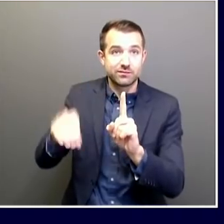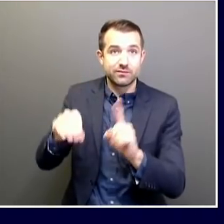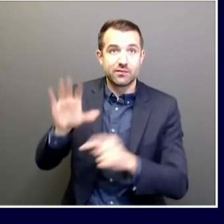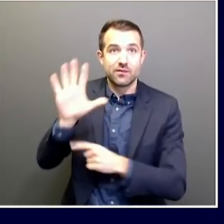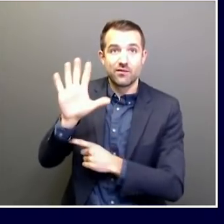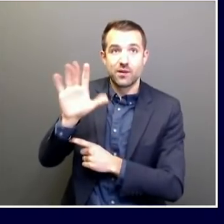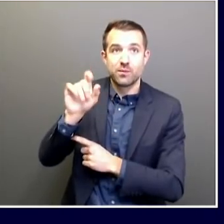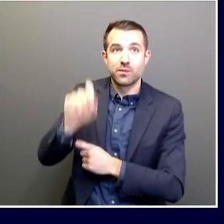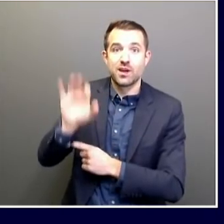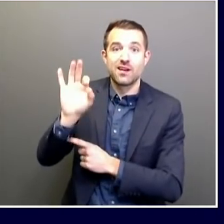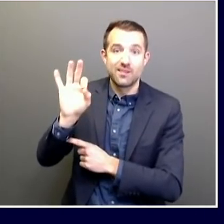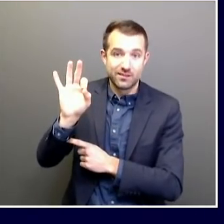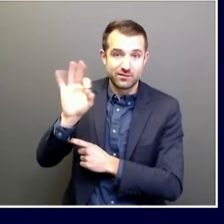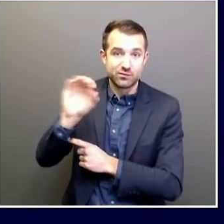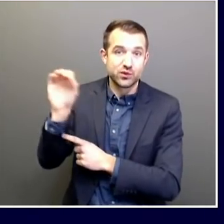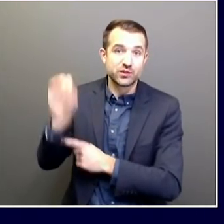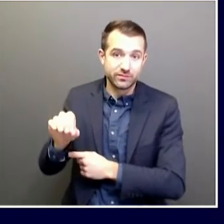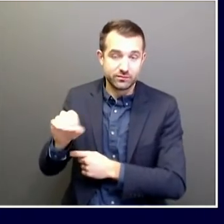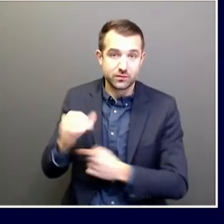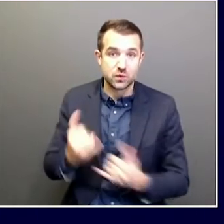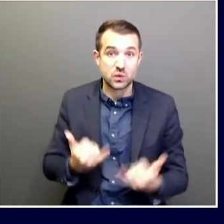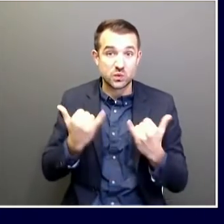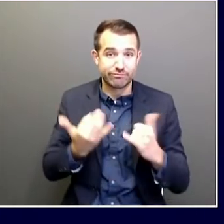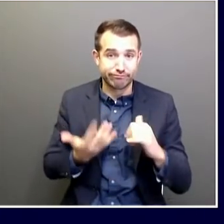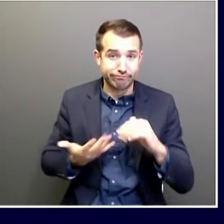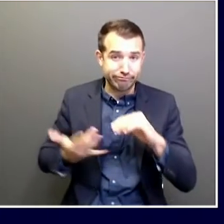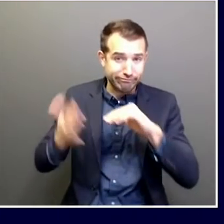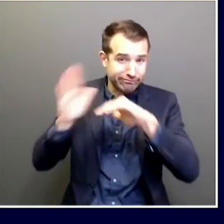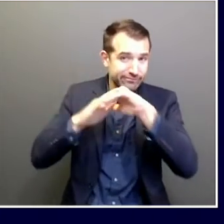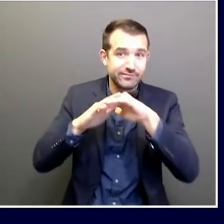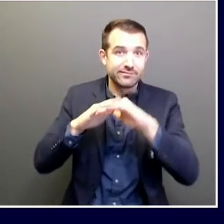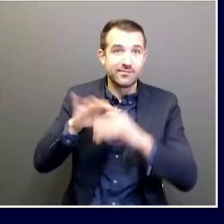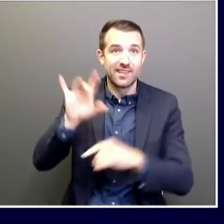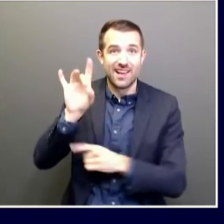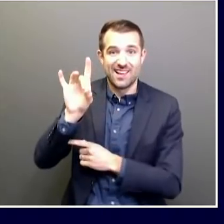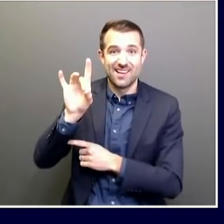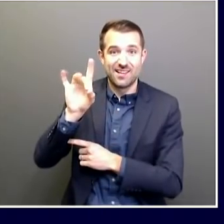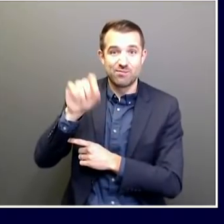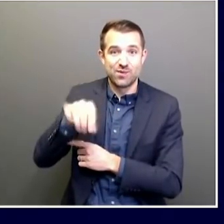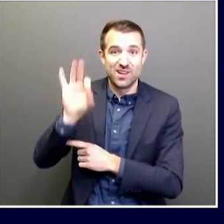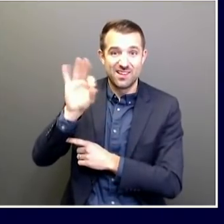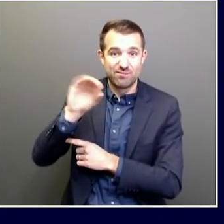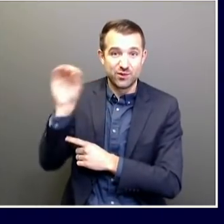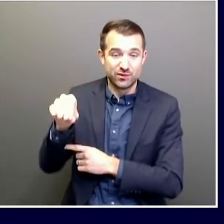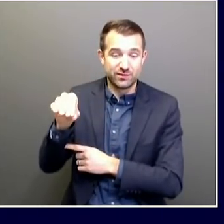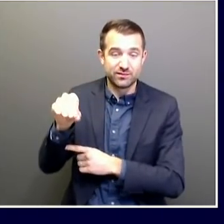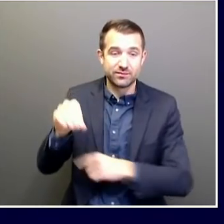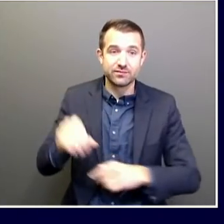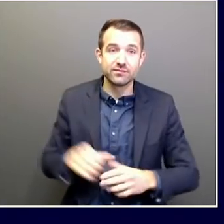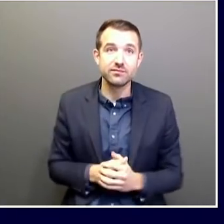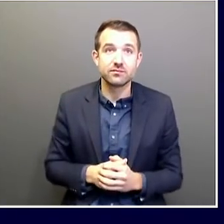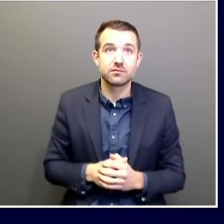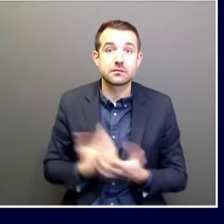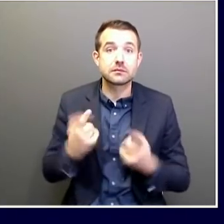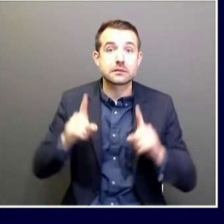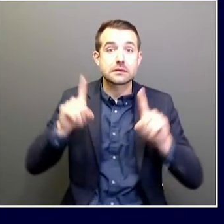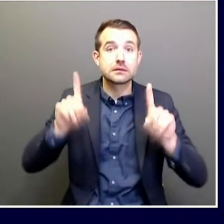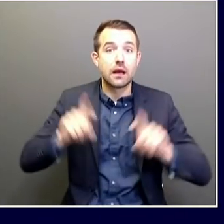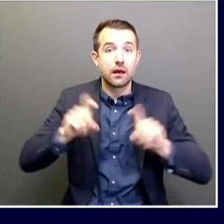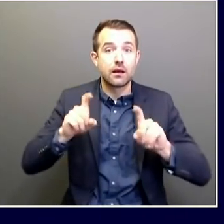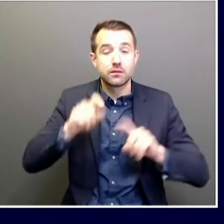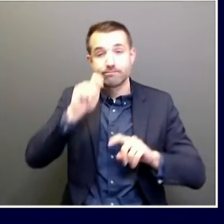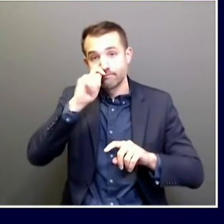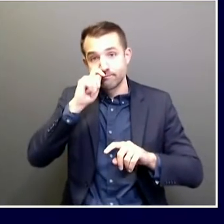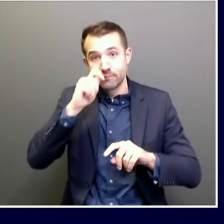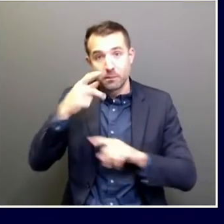5.9%, whereas today it stands at 8.9%. Our testing volume for PCR tests is